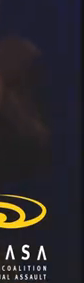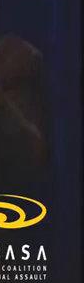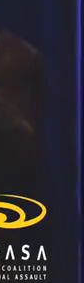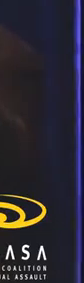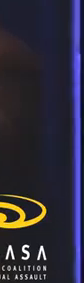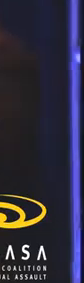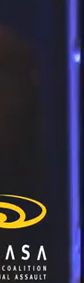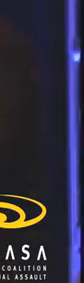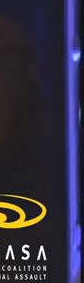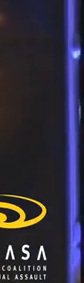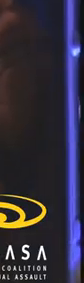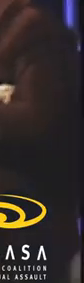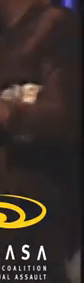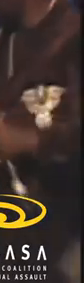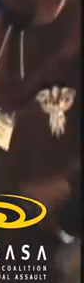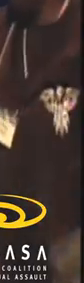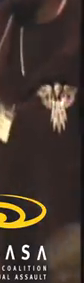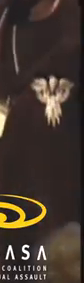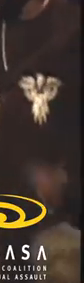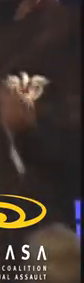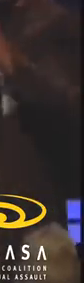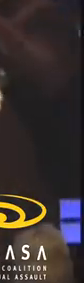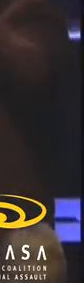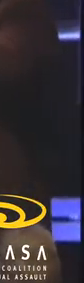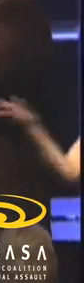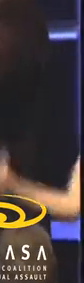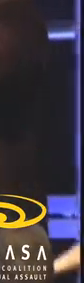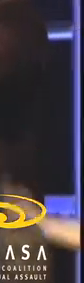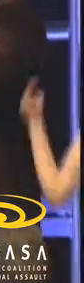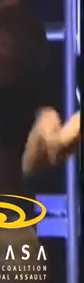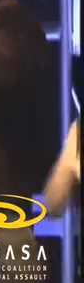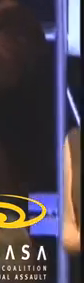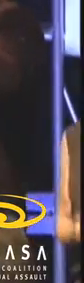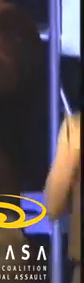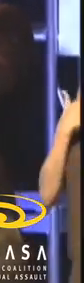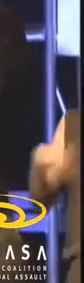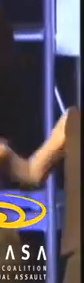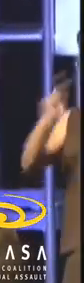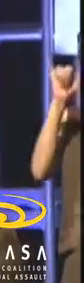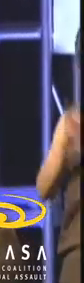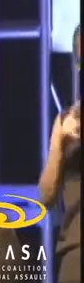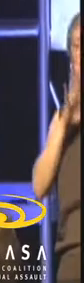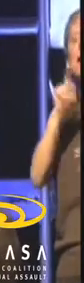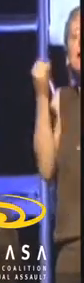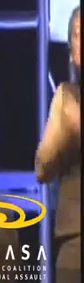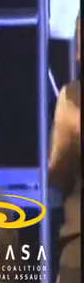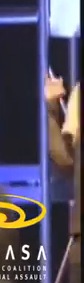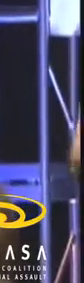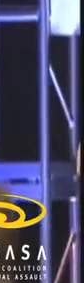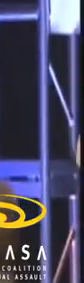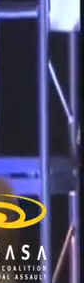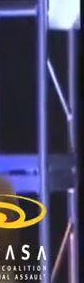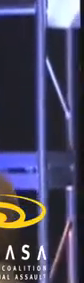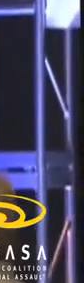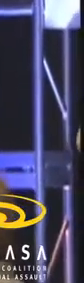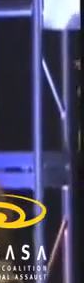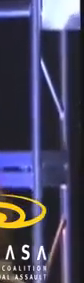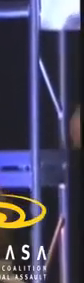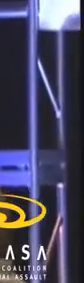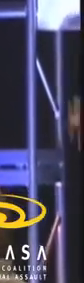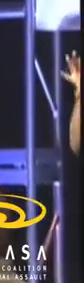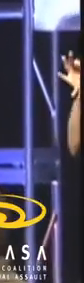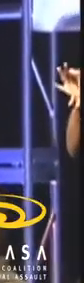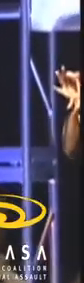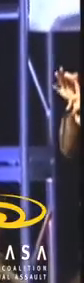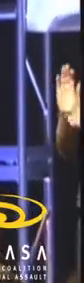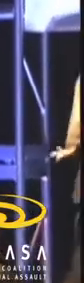well now we got you all up on your feet That's what I'm talking about. last song that we're going to do is a very special